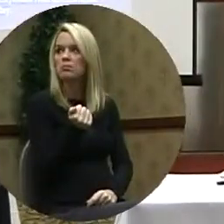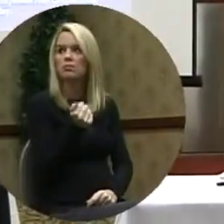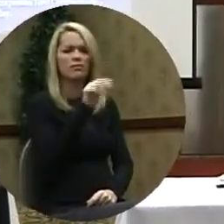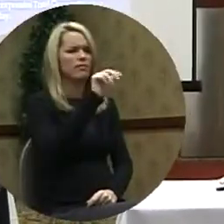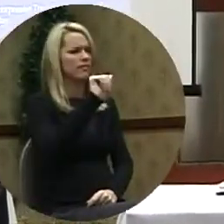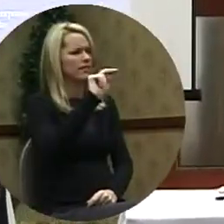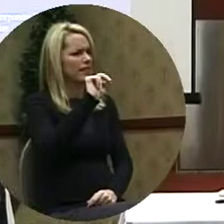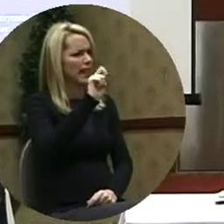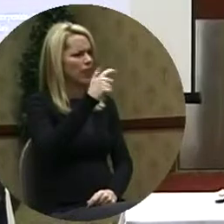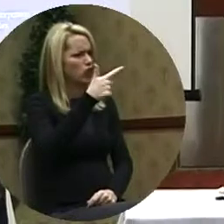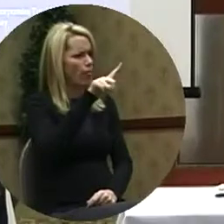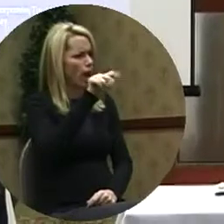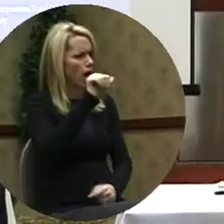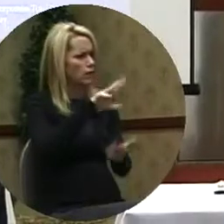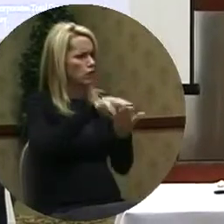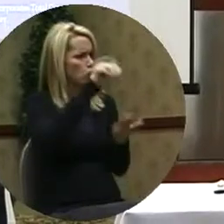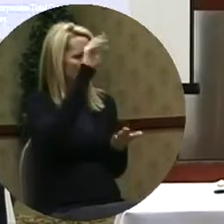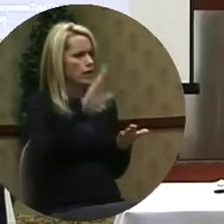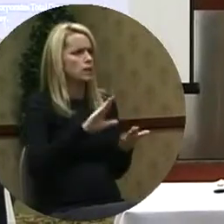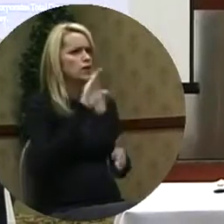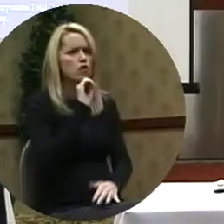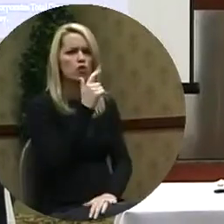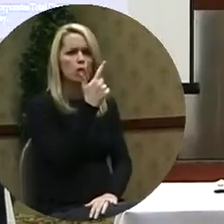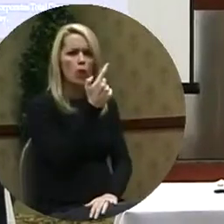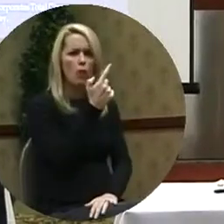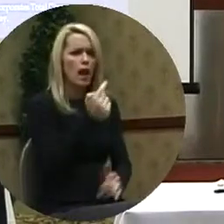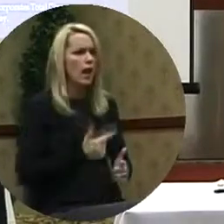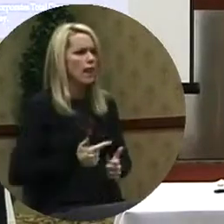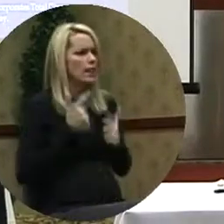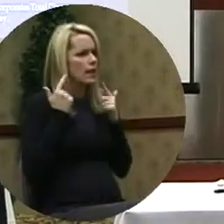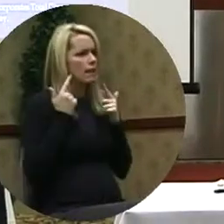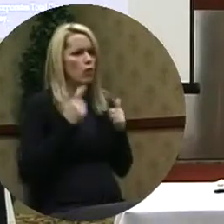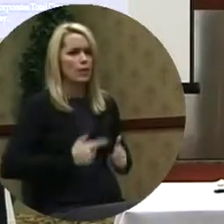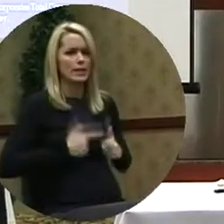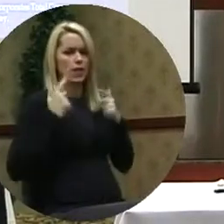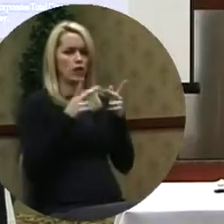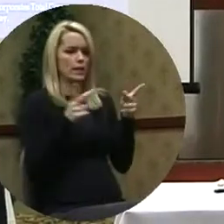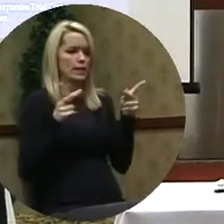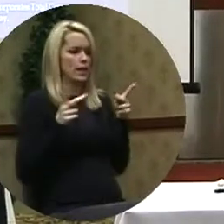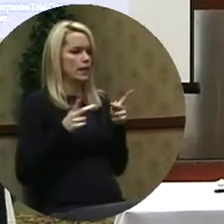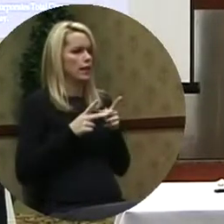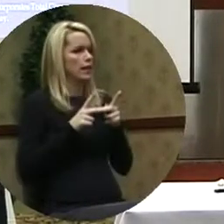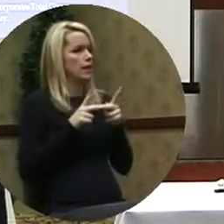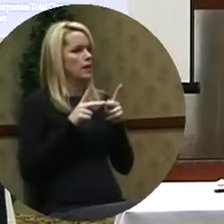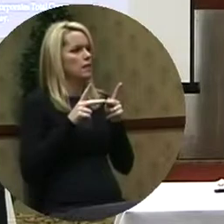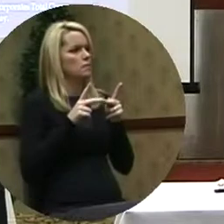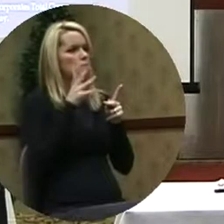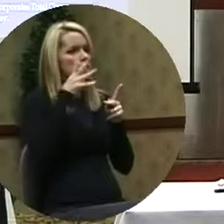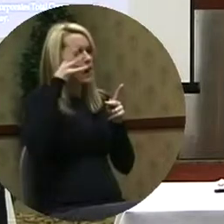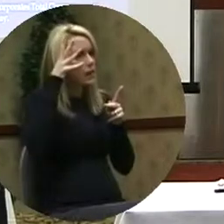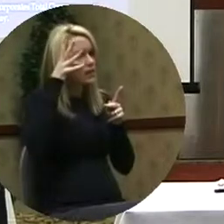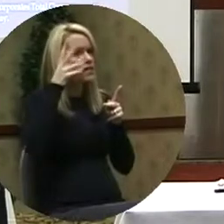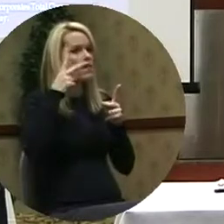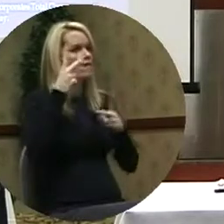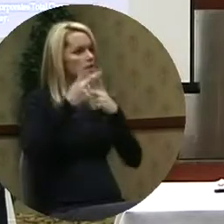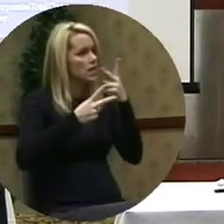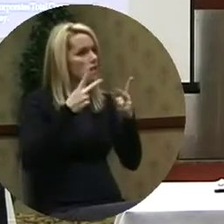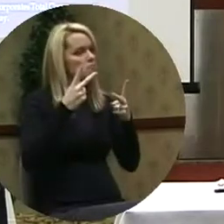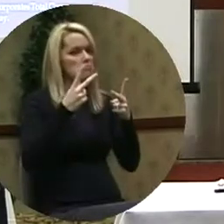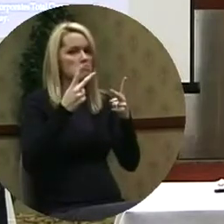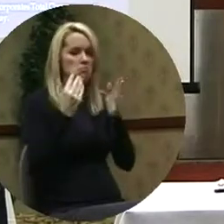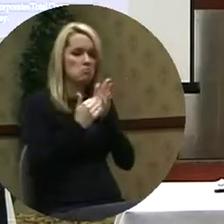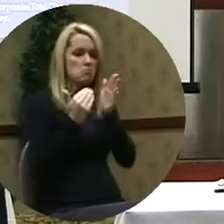Angela, is that right? Mm-hmm. Angela is 21 years old, living in a residential facility. Parents visit her regularly. English is